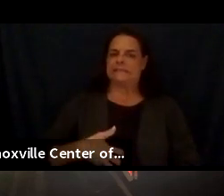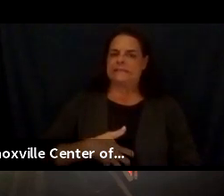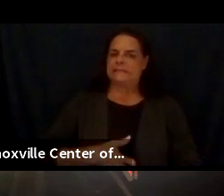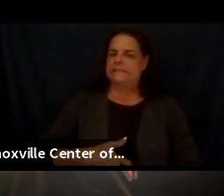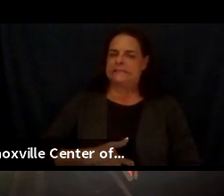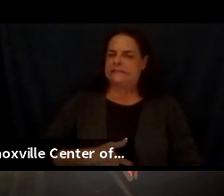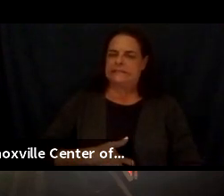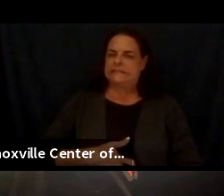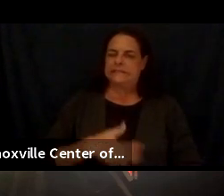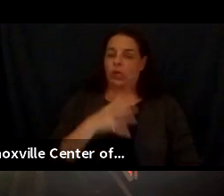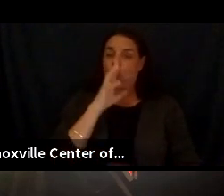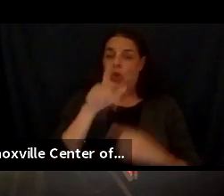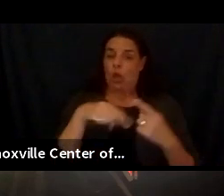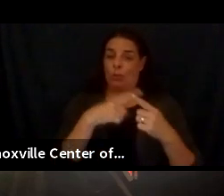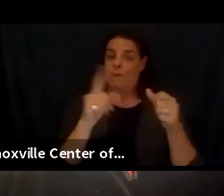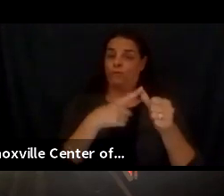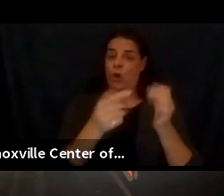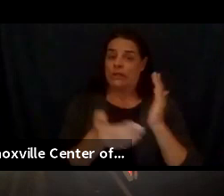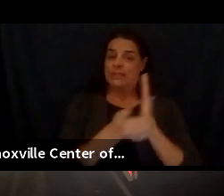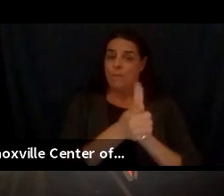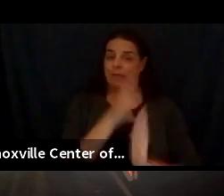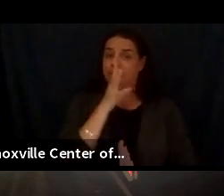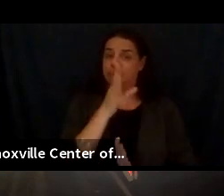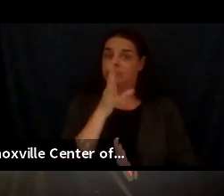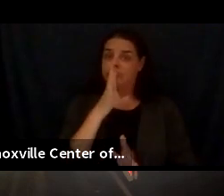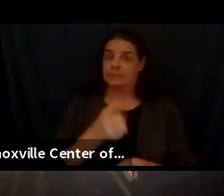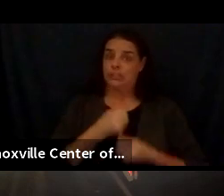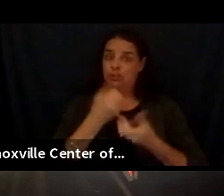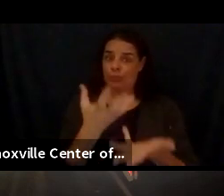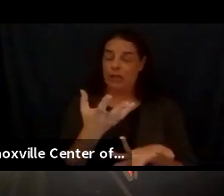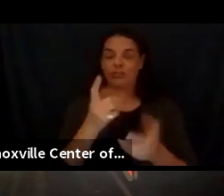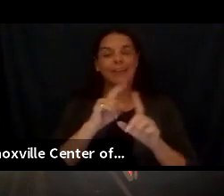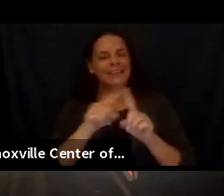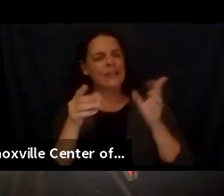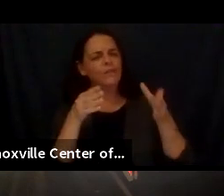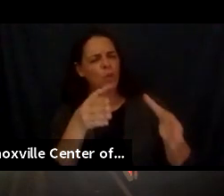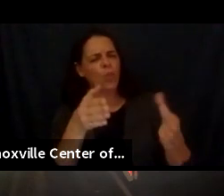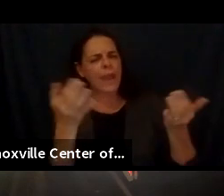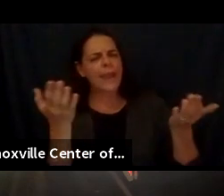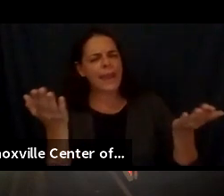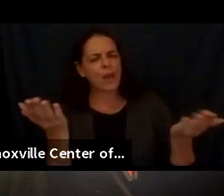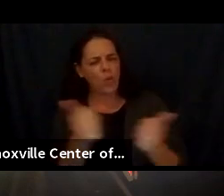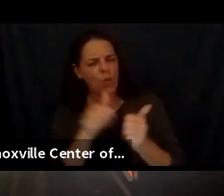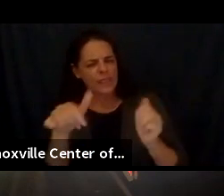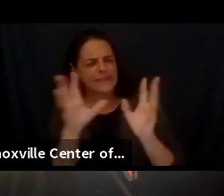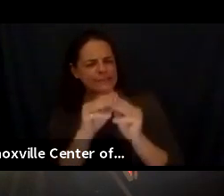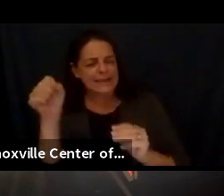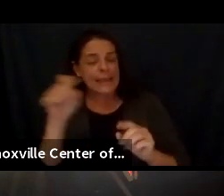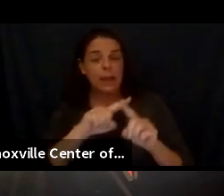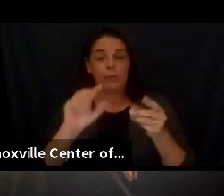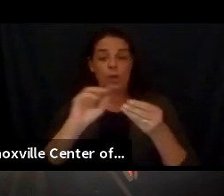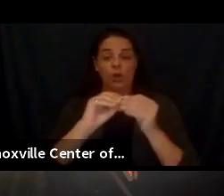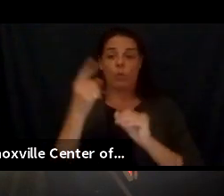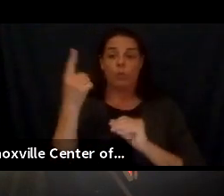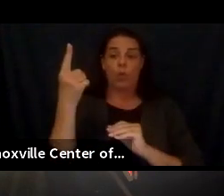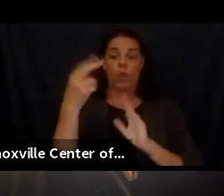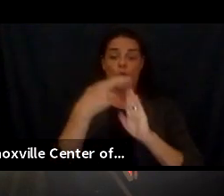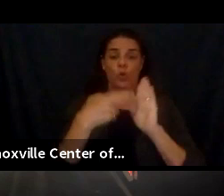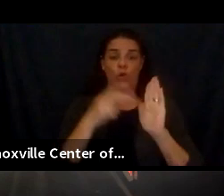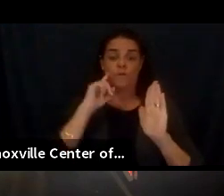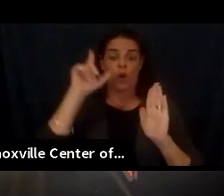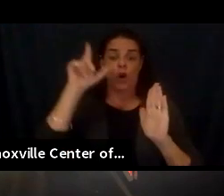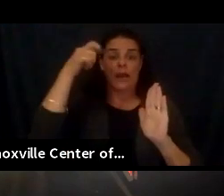about First Amendment expression, albeit in a different context at this point, but the number one rule of governmental entities